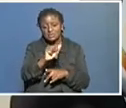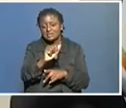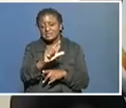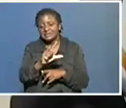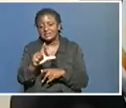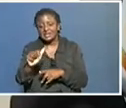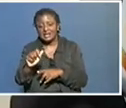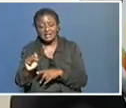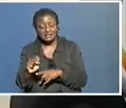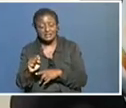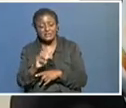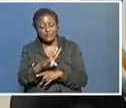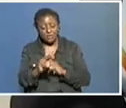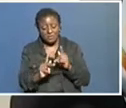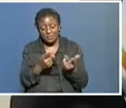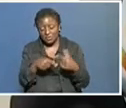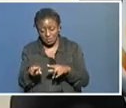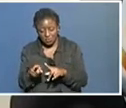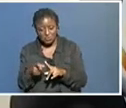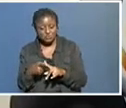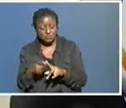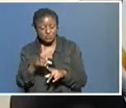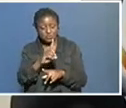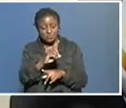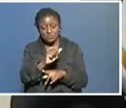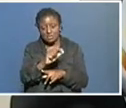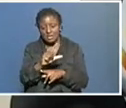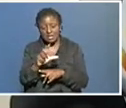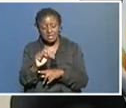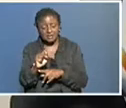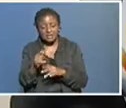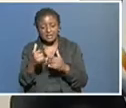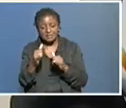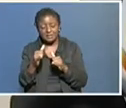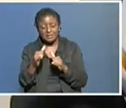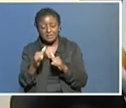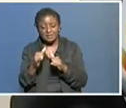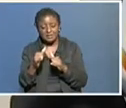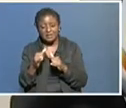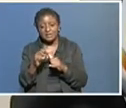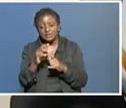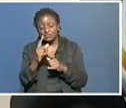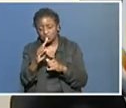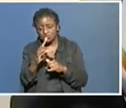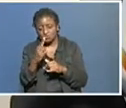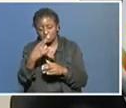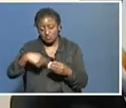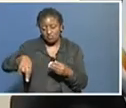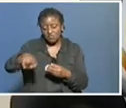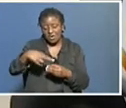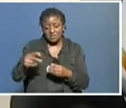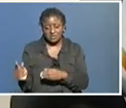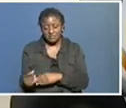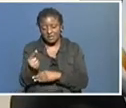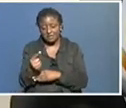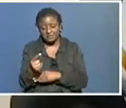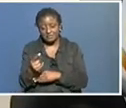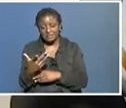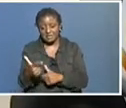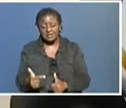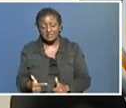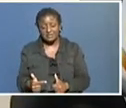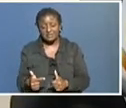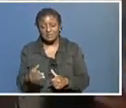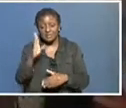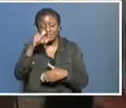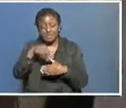Dallas. They'll play 2 rounds of golf, and then they will be accommodated in a field-size suite to watch a